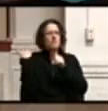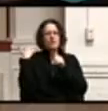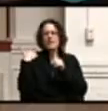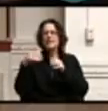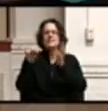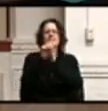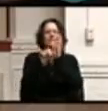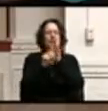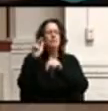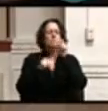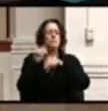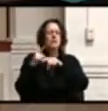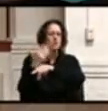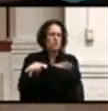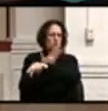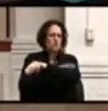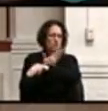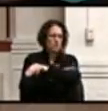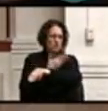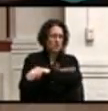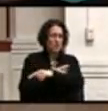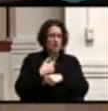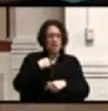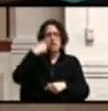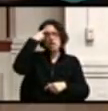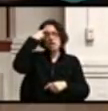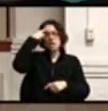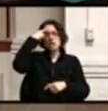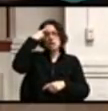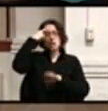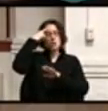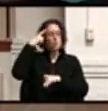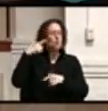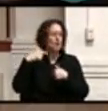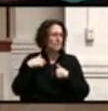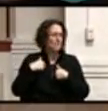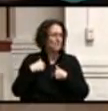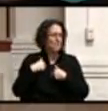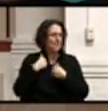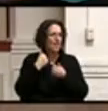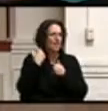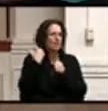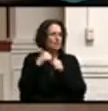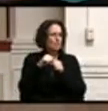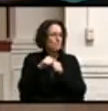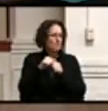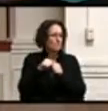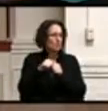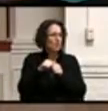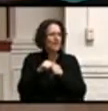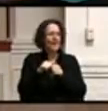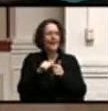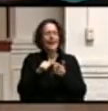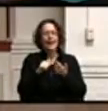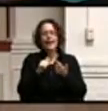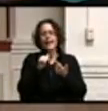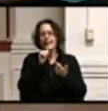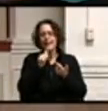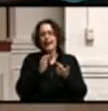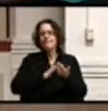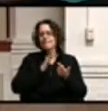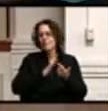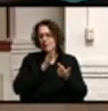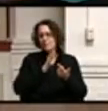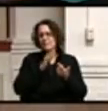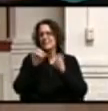might be a worthwhile time to consider what had been an agreement we had, a sort of a handshake agreement we had with the state of